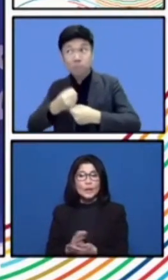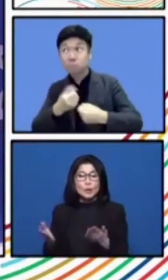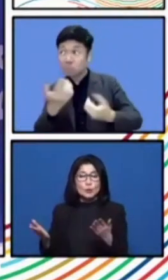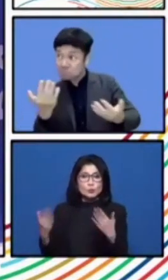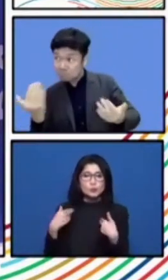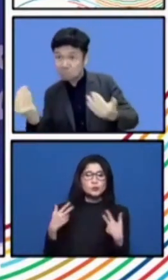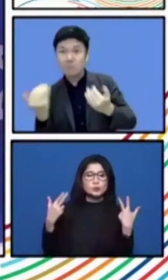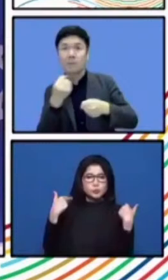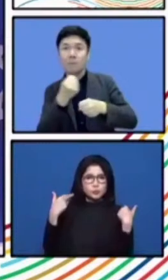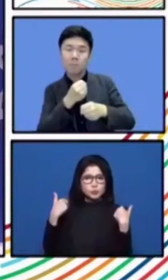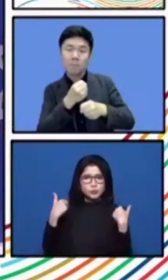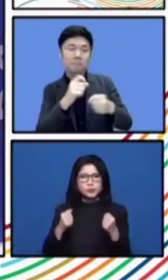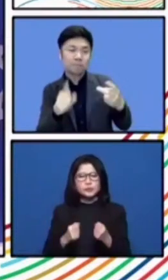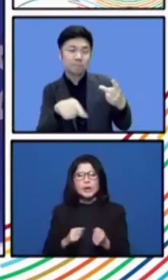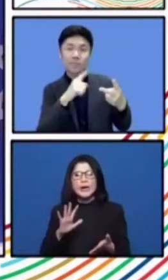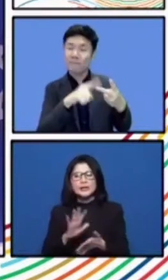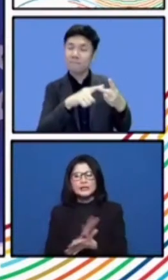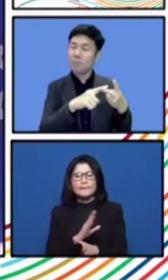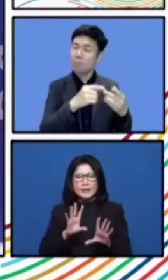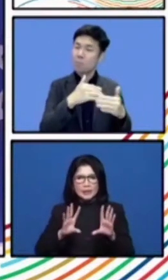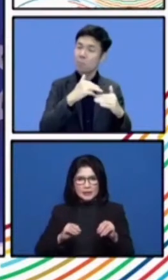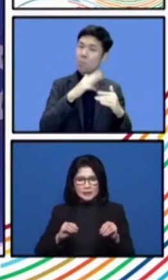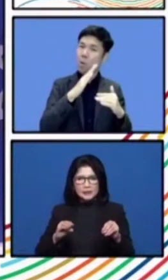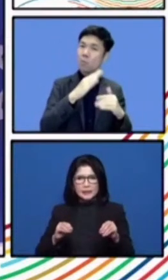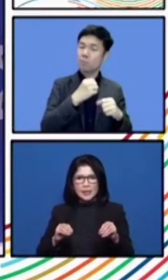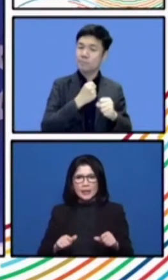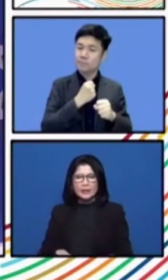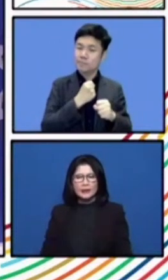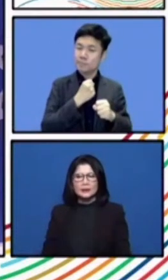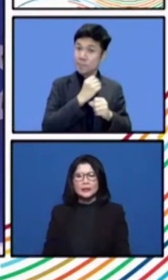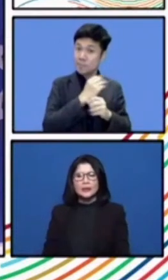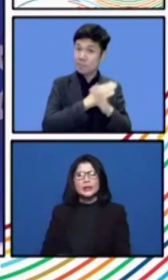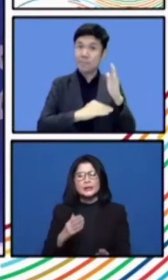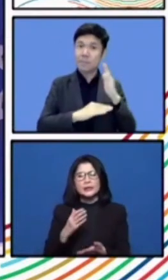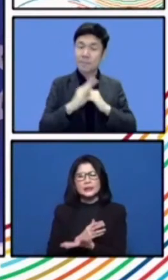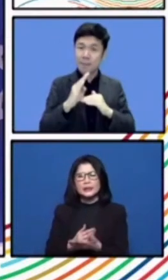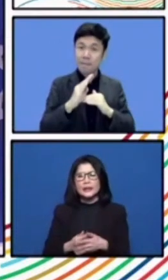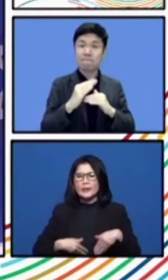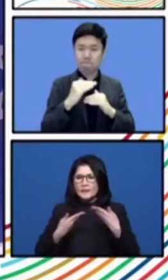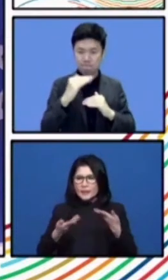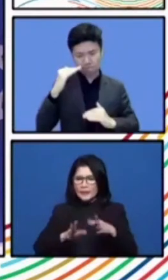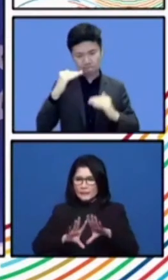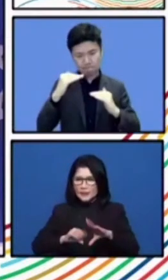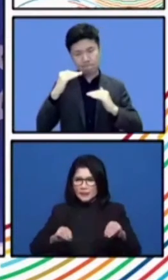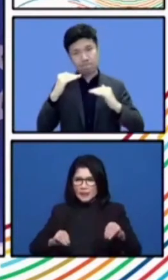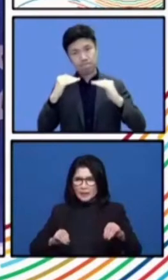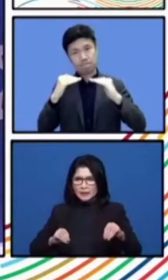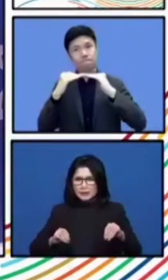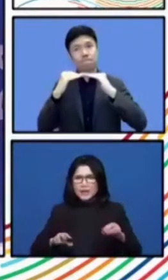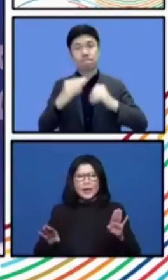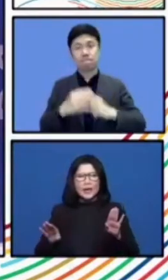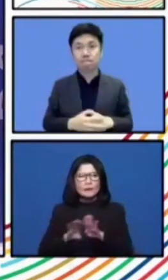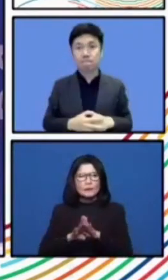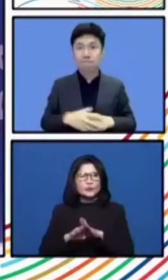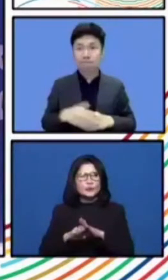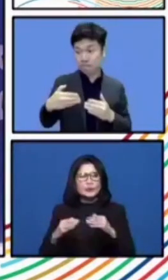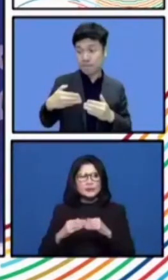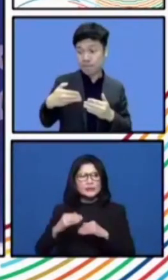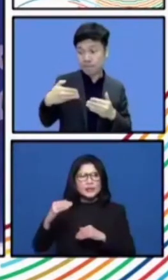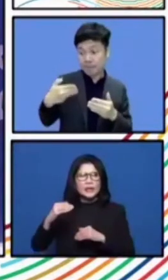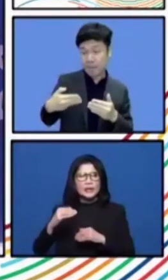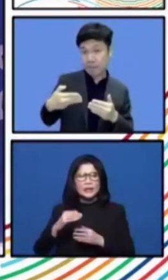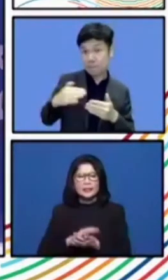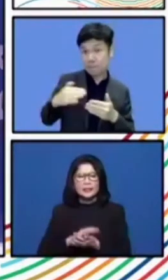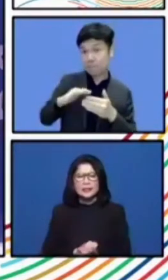with a disability um and and closing that that Gap so at the end of the year we we put into